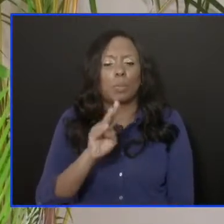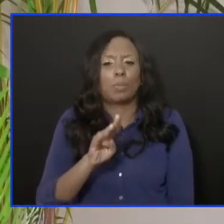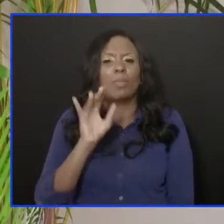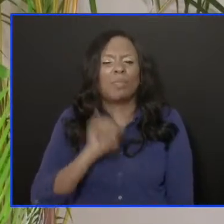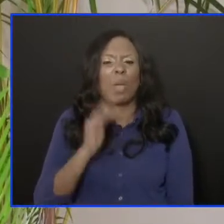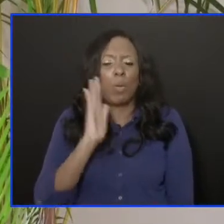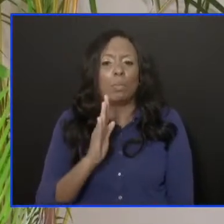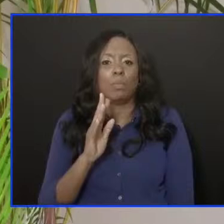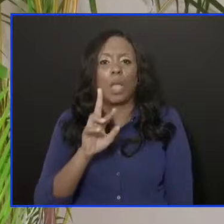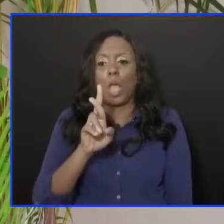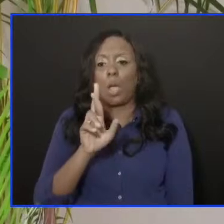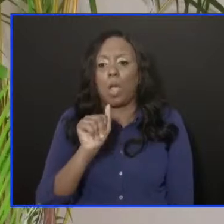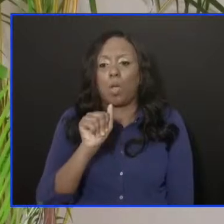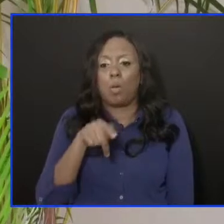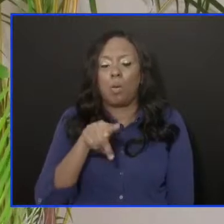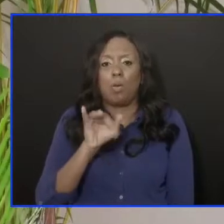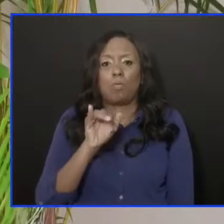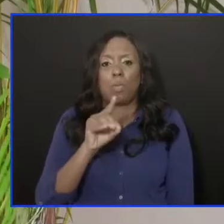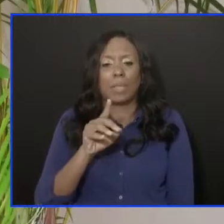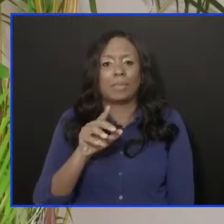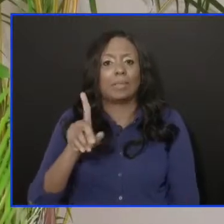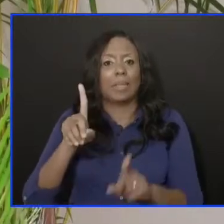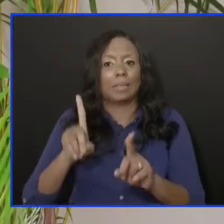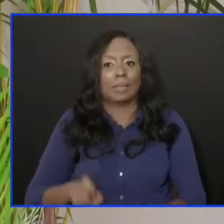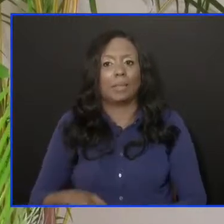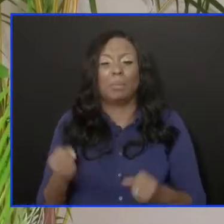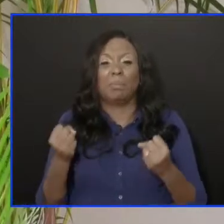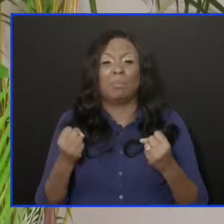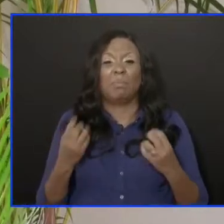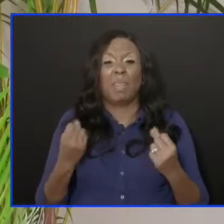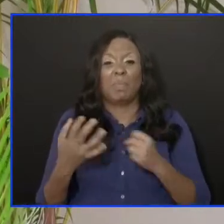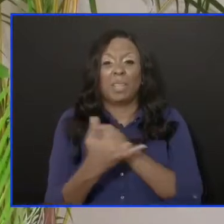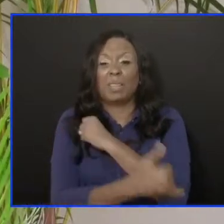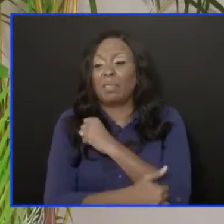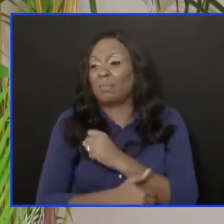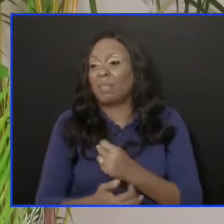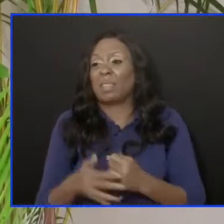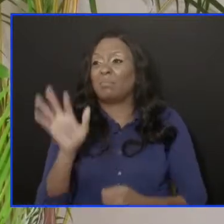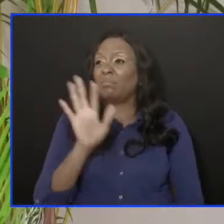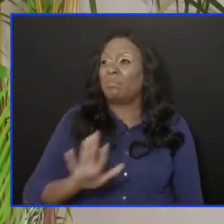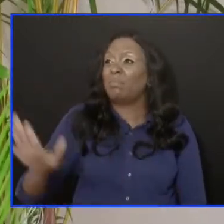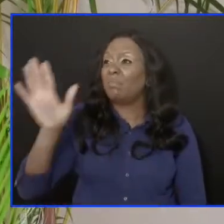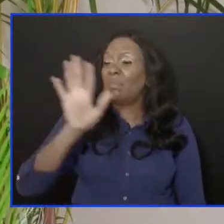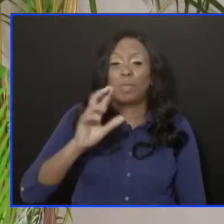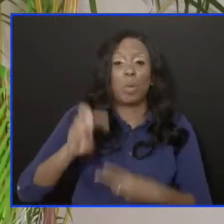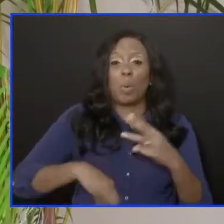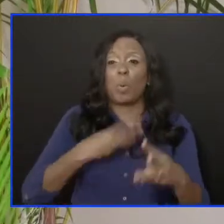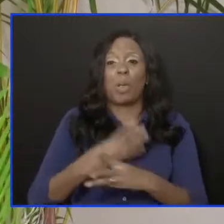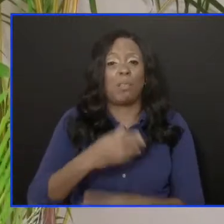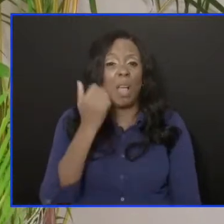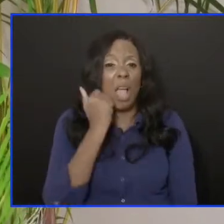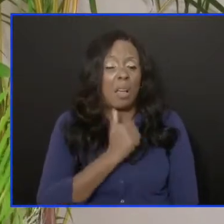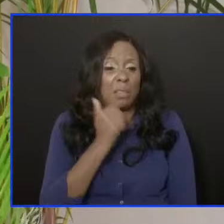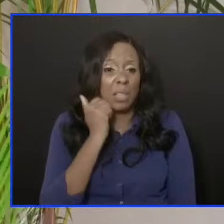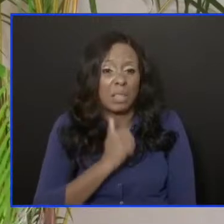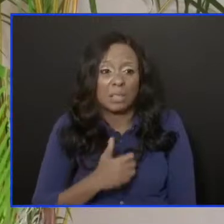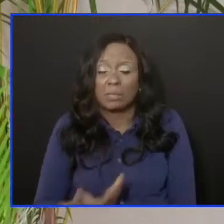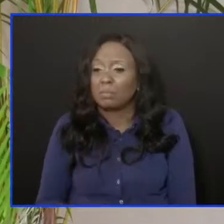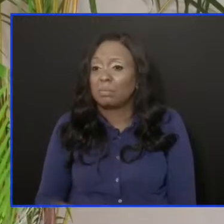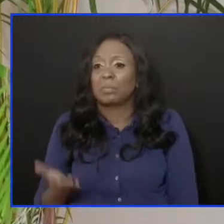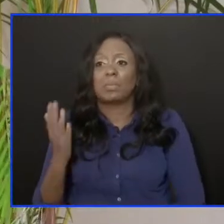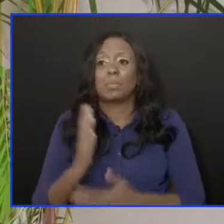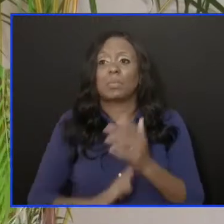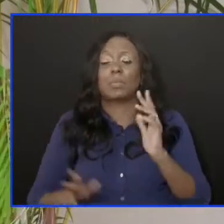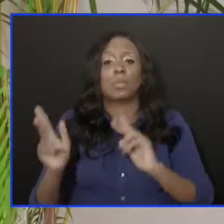rapid test, a lateral flow test. And in many countries overseas, this is done every day for some people going